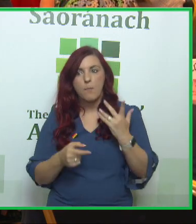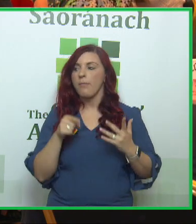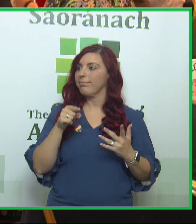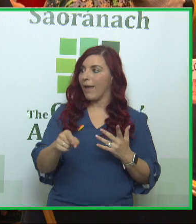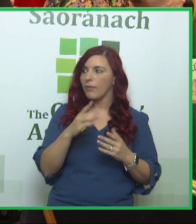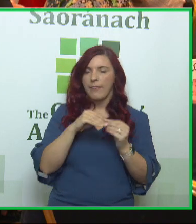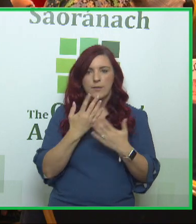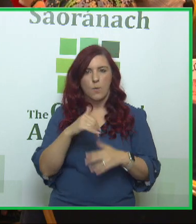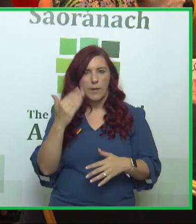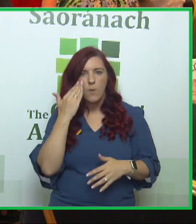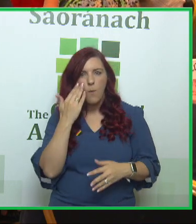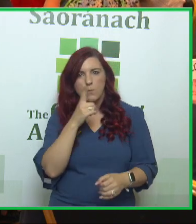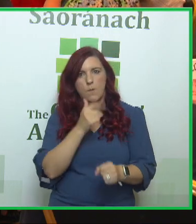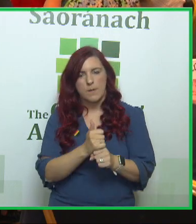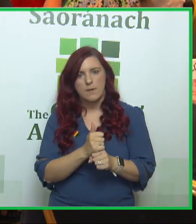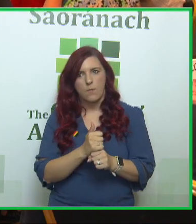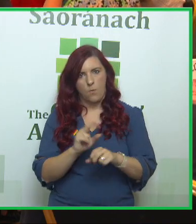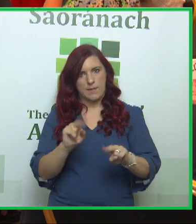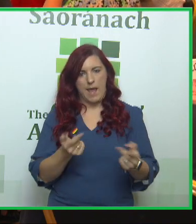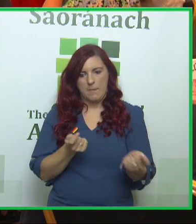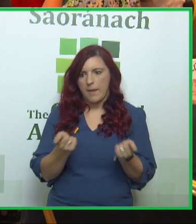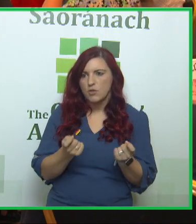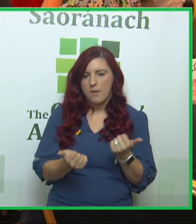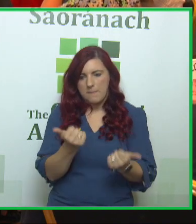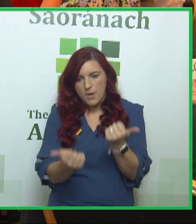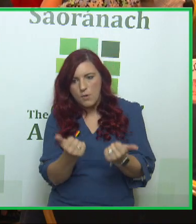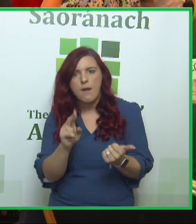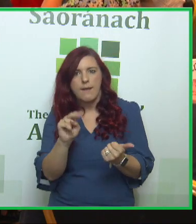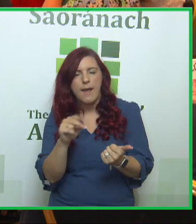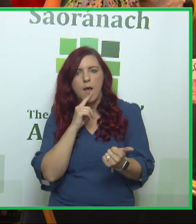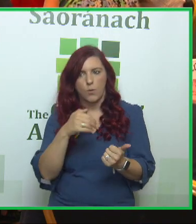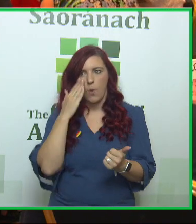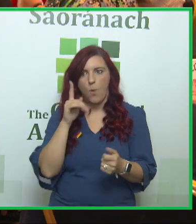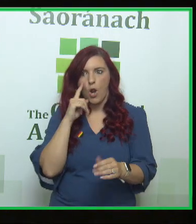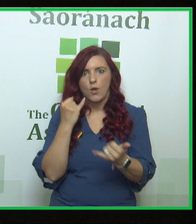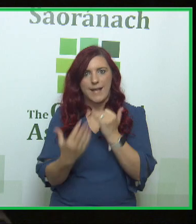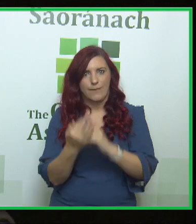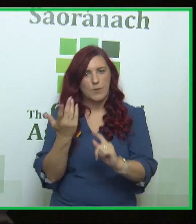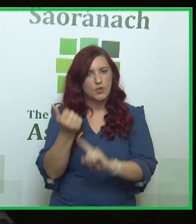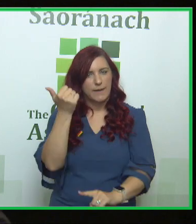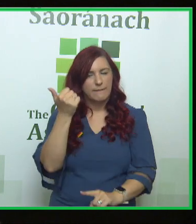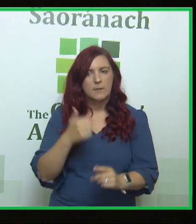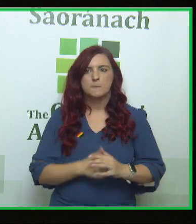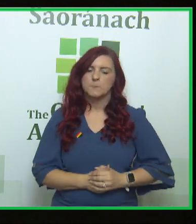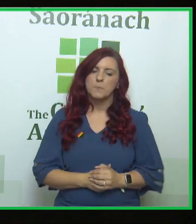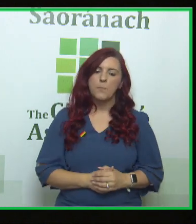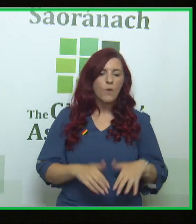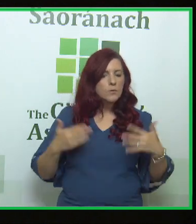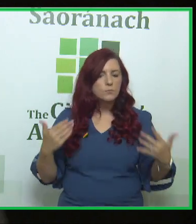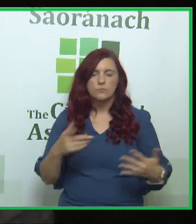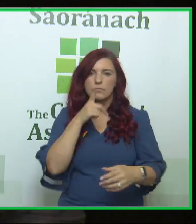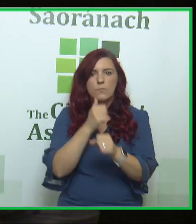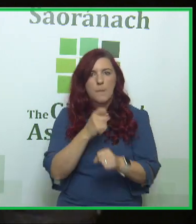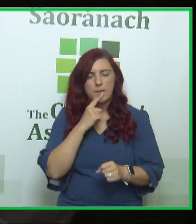that we do know what we're talking about, and we can measure, and we will know what it looks like when we get success. So in terms